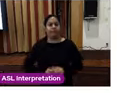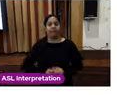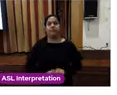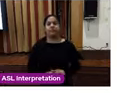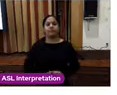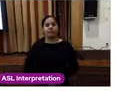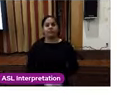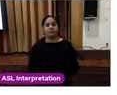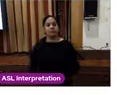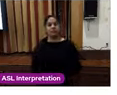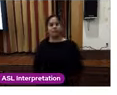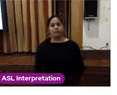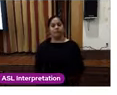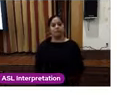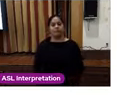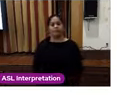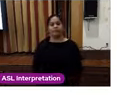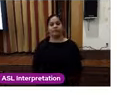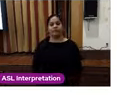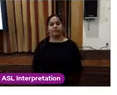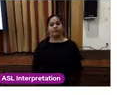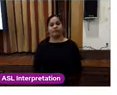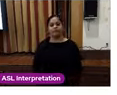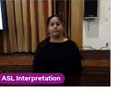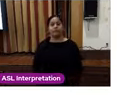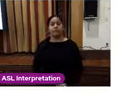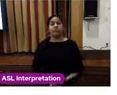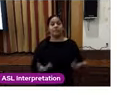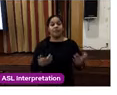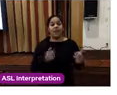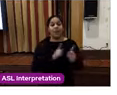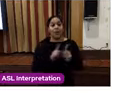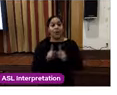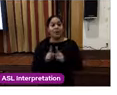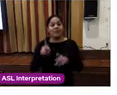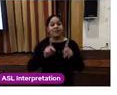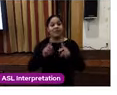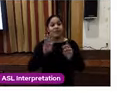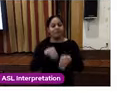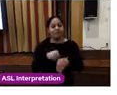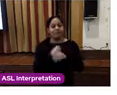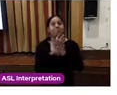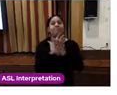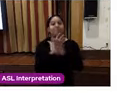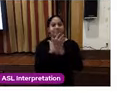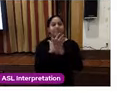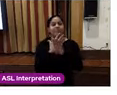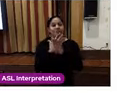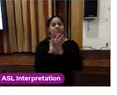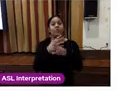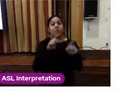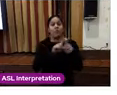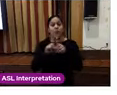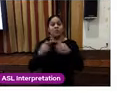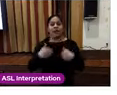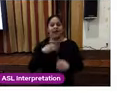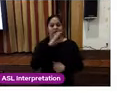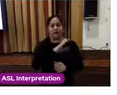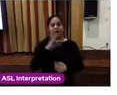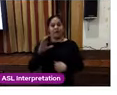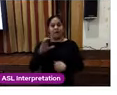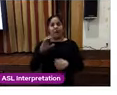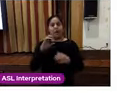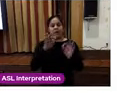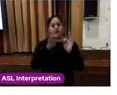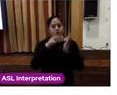So in addition to that, our folks online can also have closed captioning on our live stream as